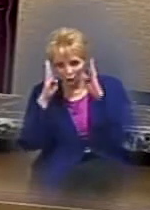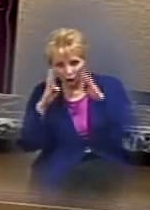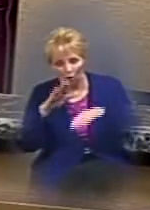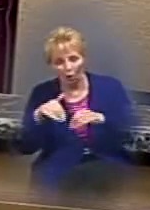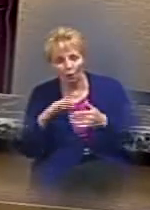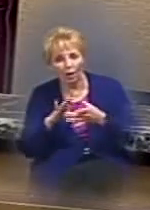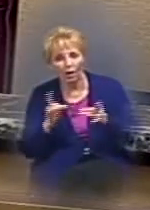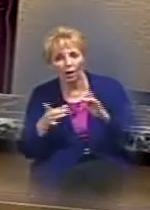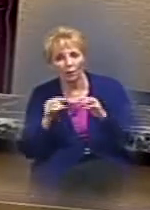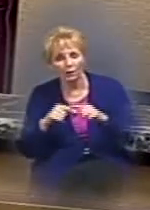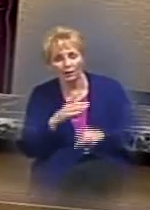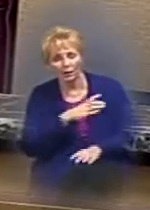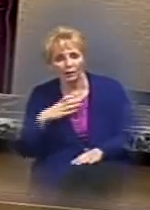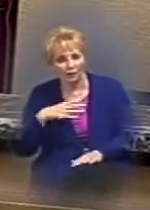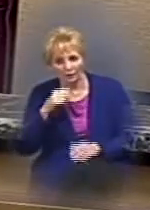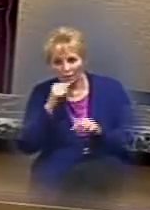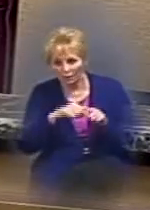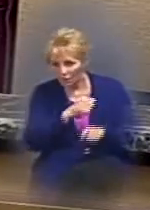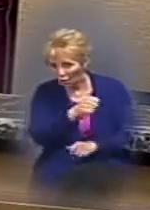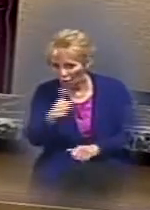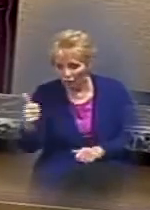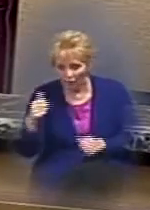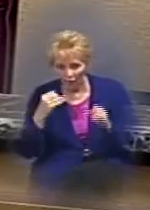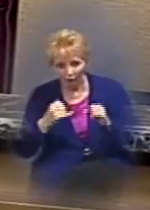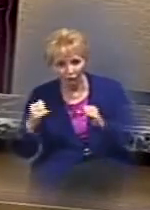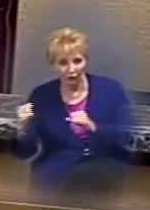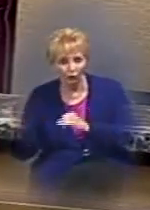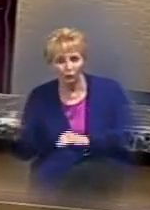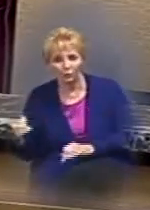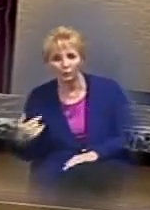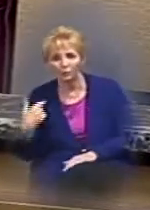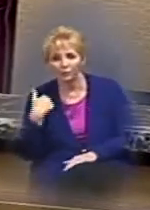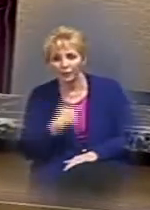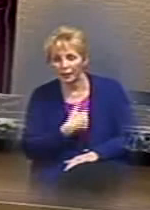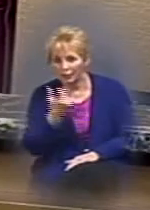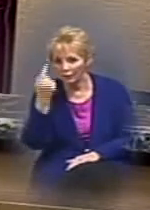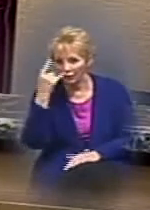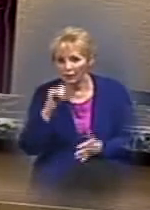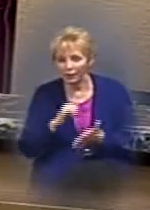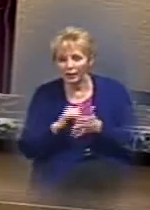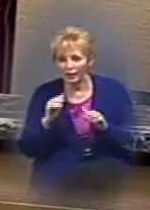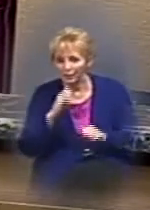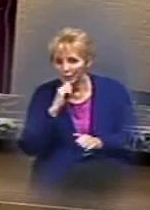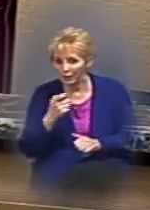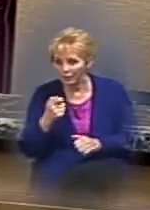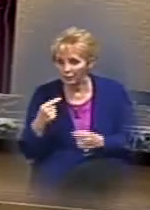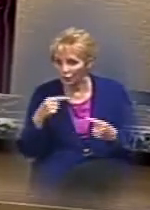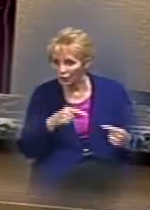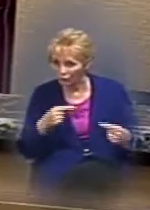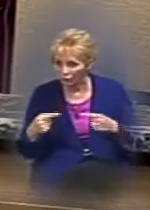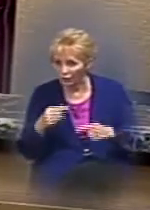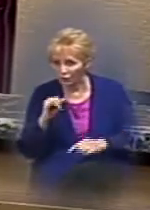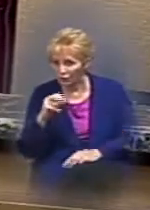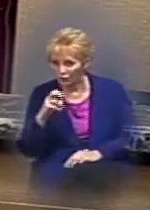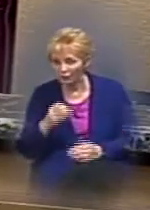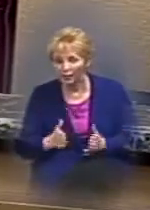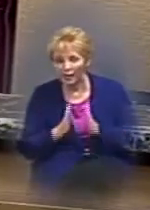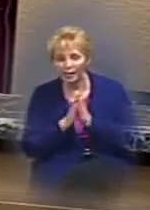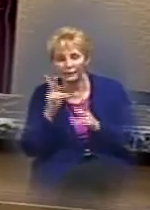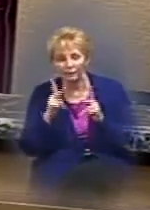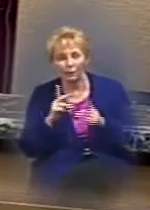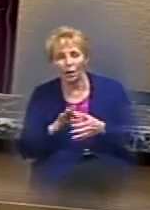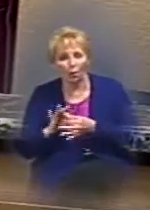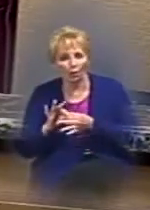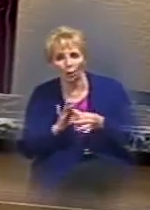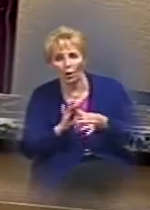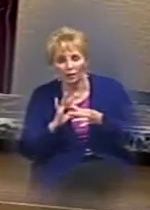comments to the council and not to other individuals. We understand that they can be controversial issues, but we ask for everyone's